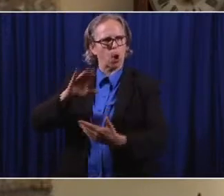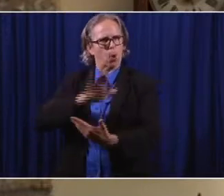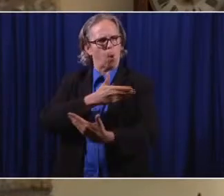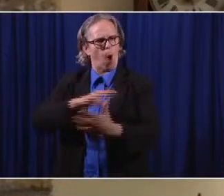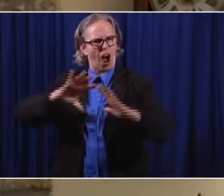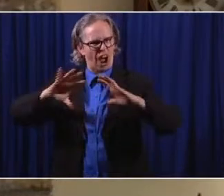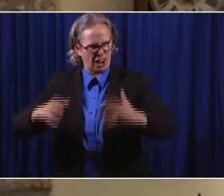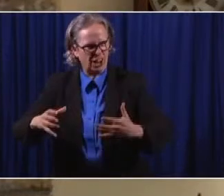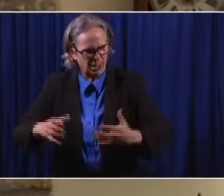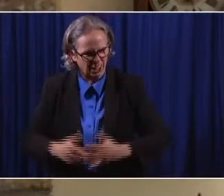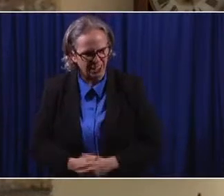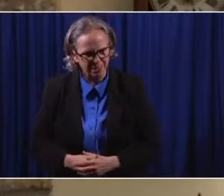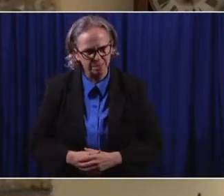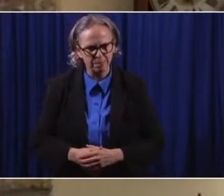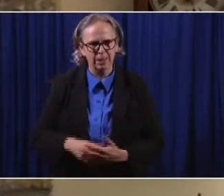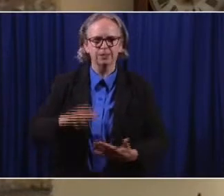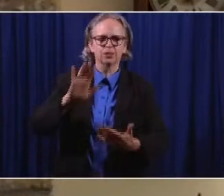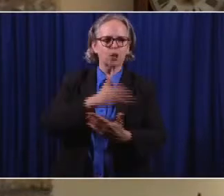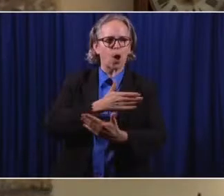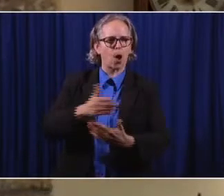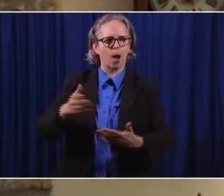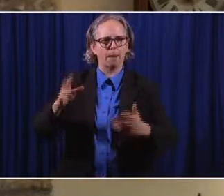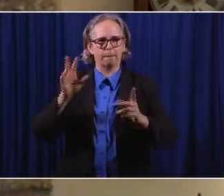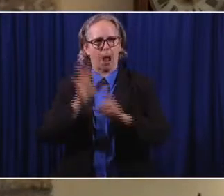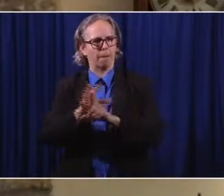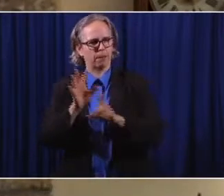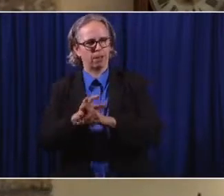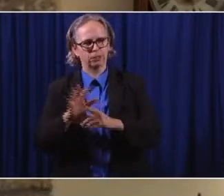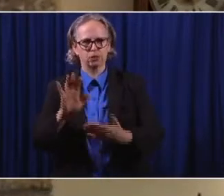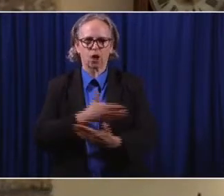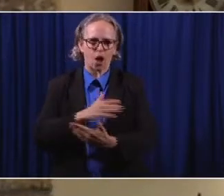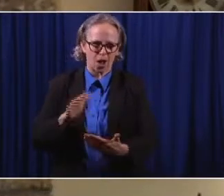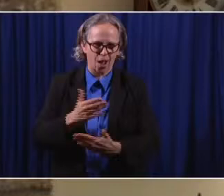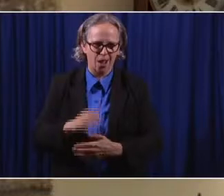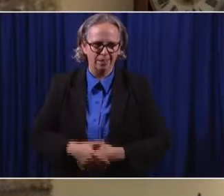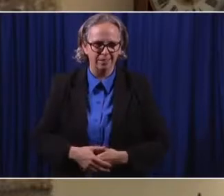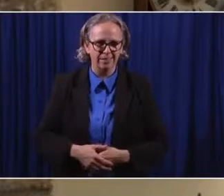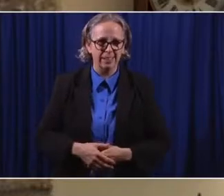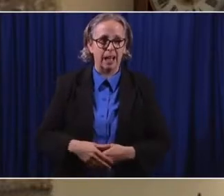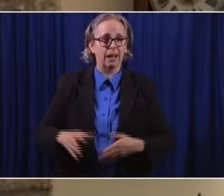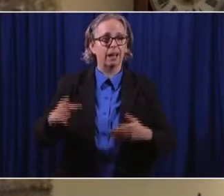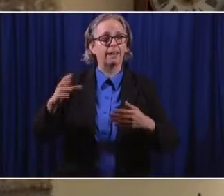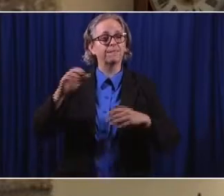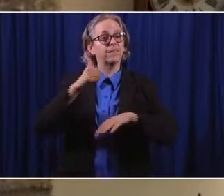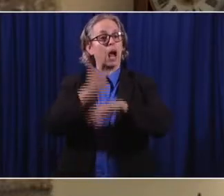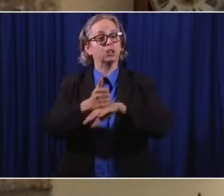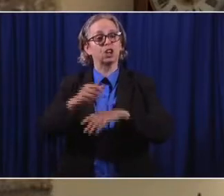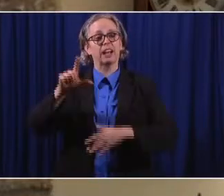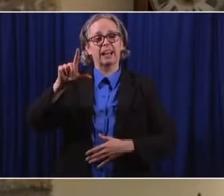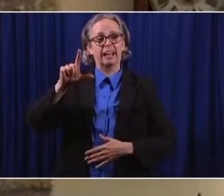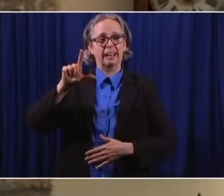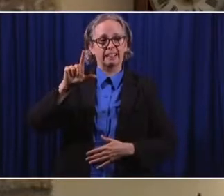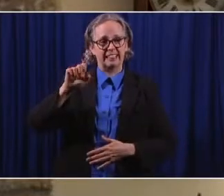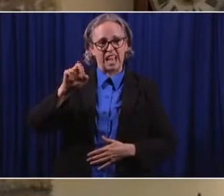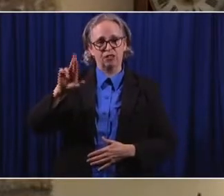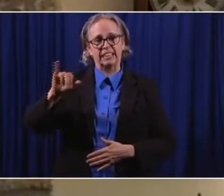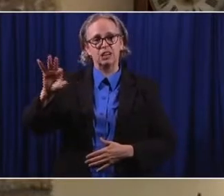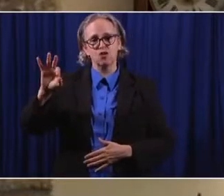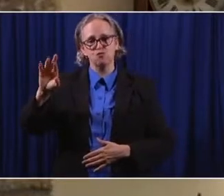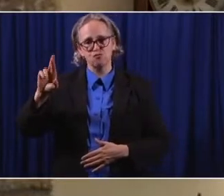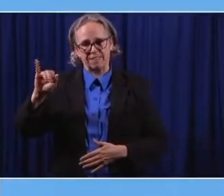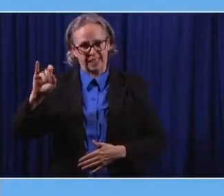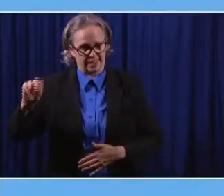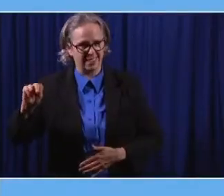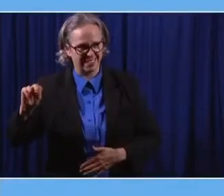Broadway, and spirituals under the direction of its founder, Larry Griffin. In this time of COVID, the group is socially